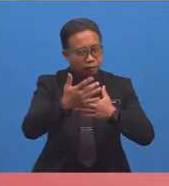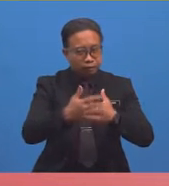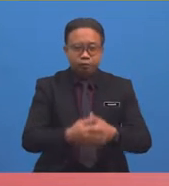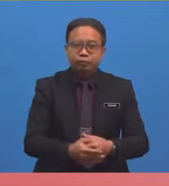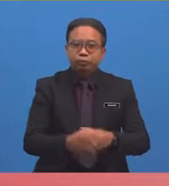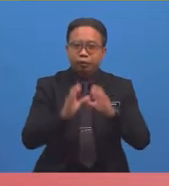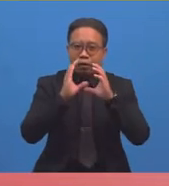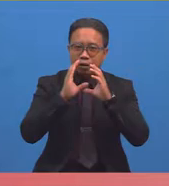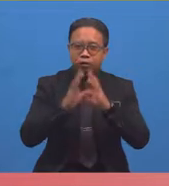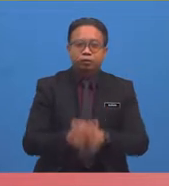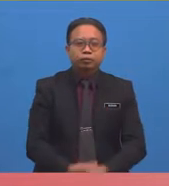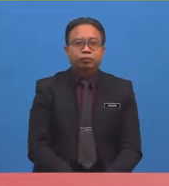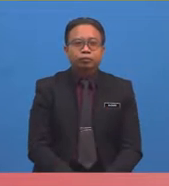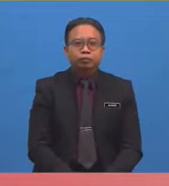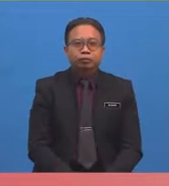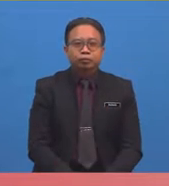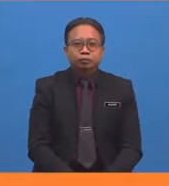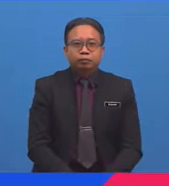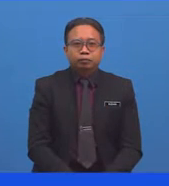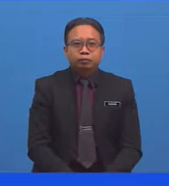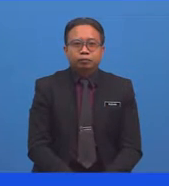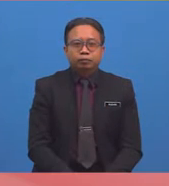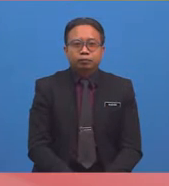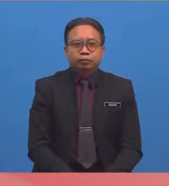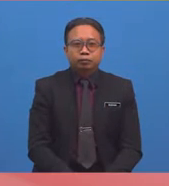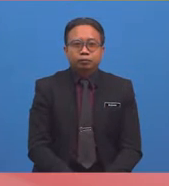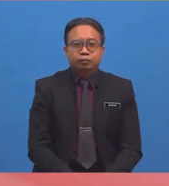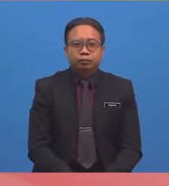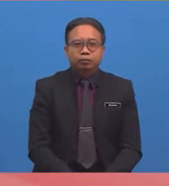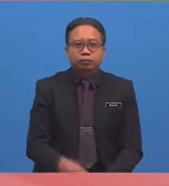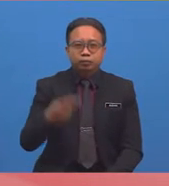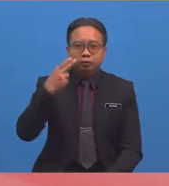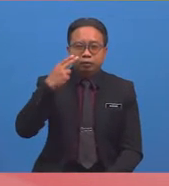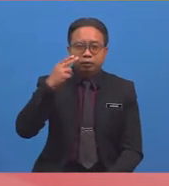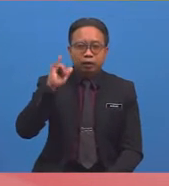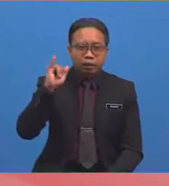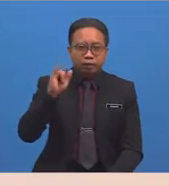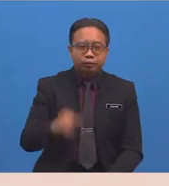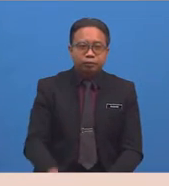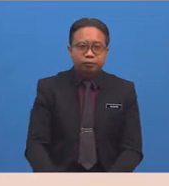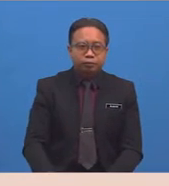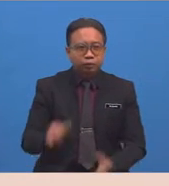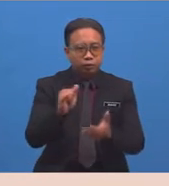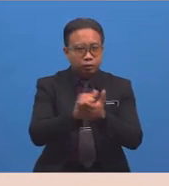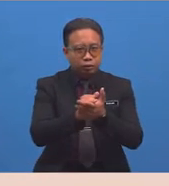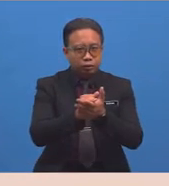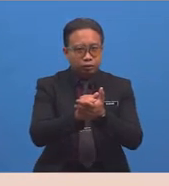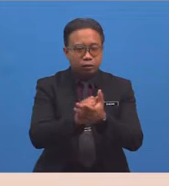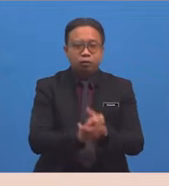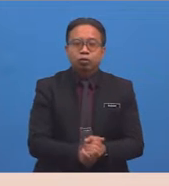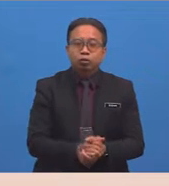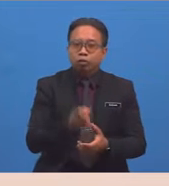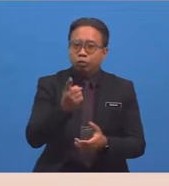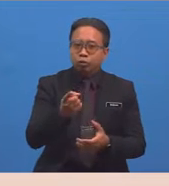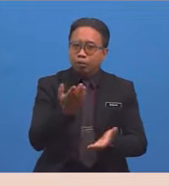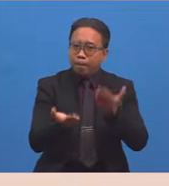Grammarist! Grammarist, I need you! Hi, grammarist! Hi! For this week's